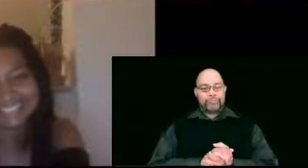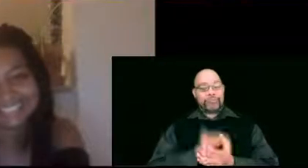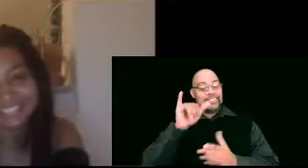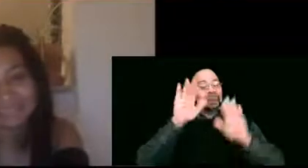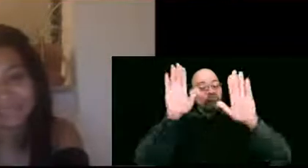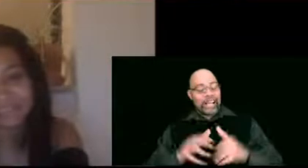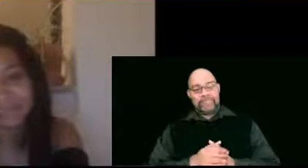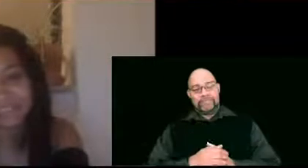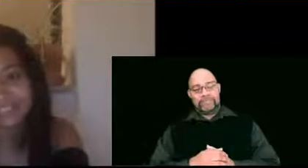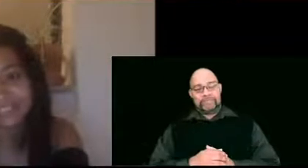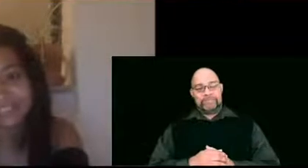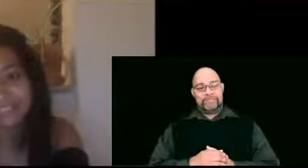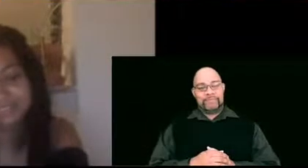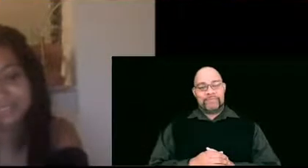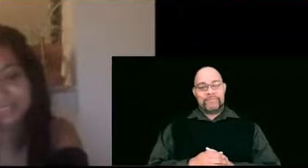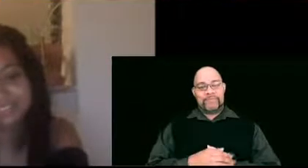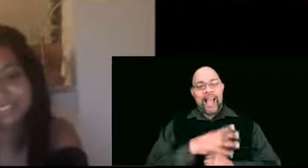No, that's great. And